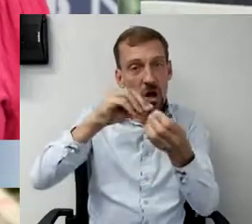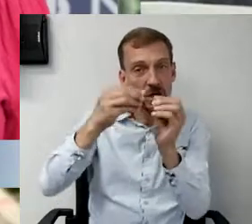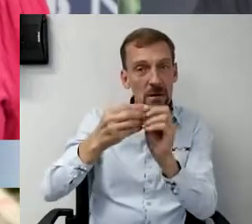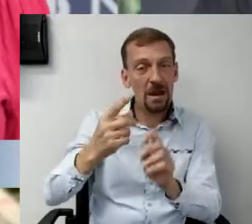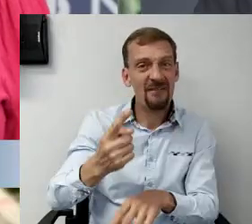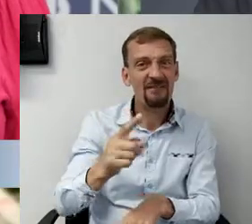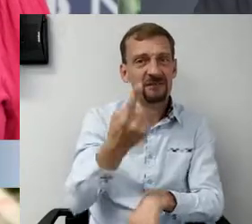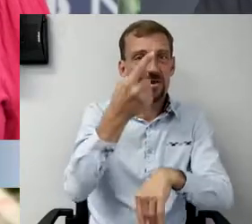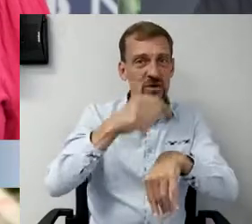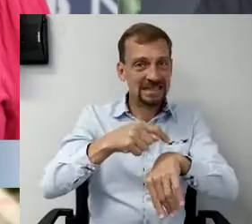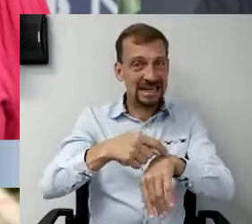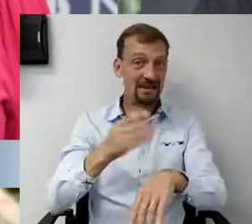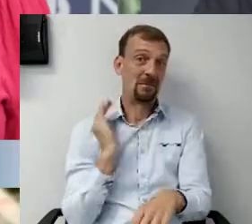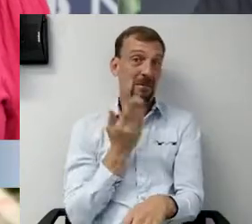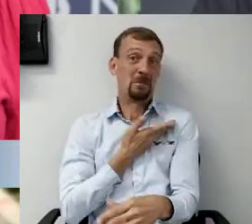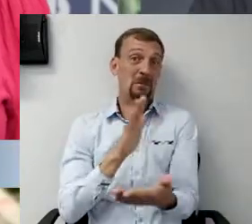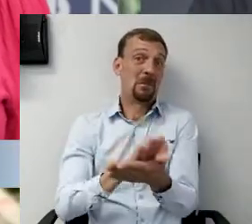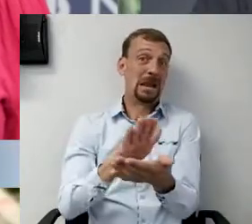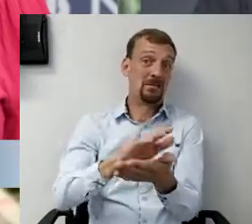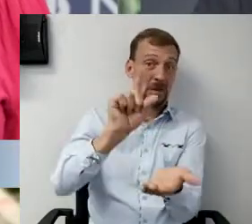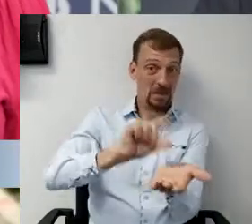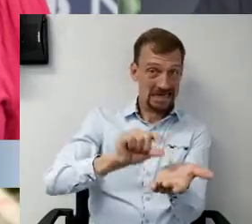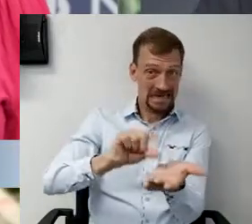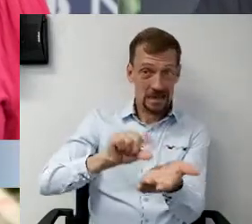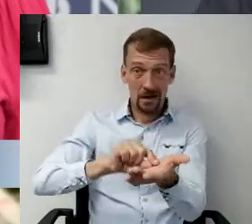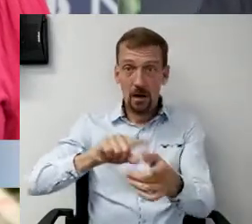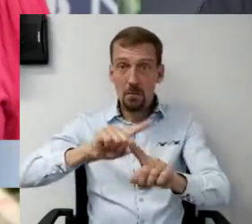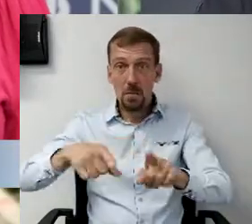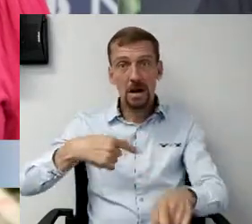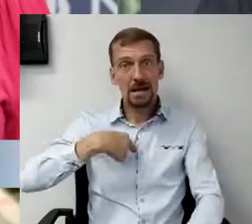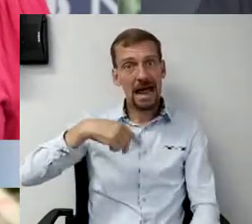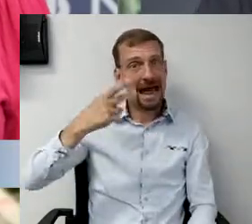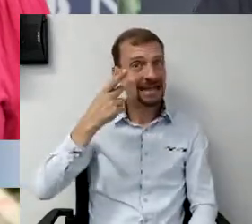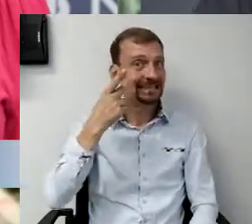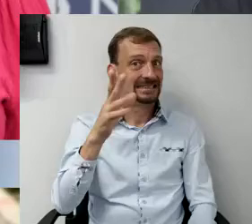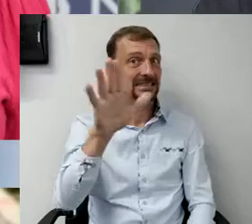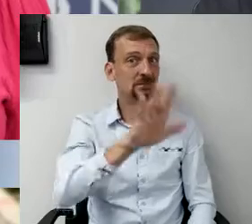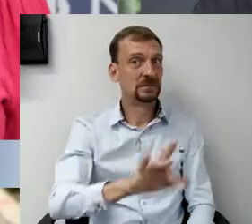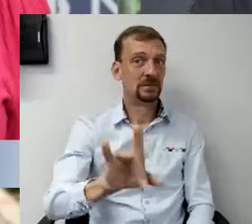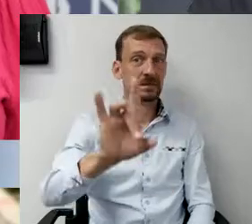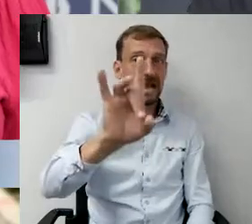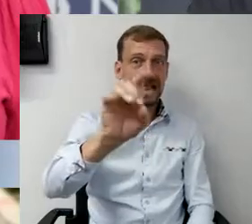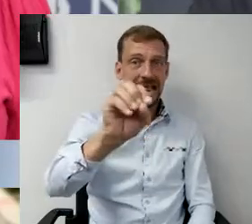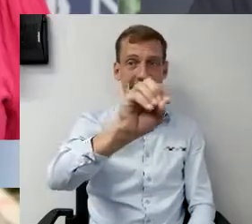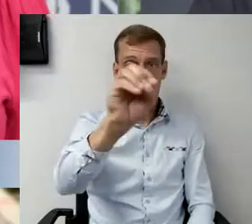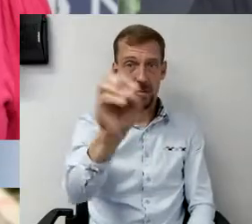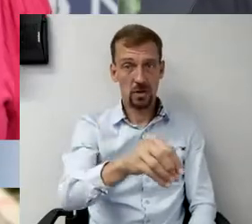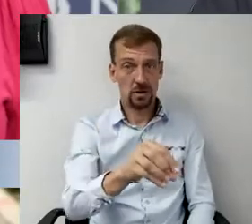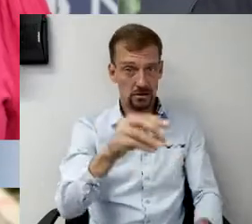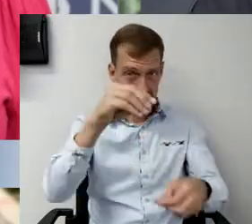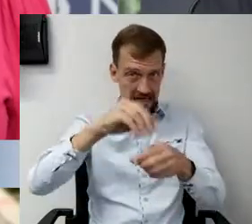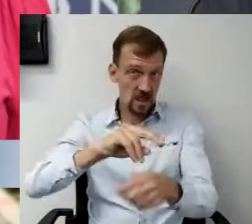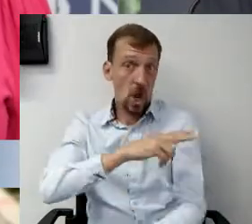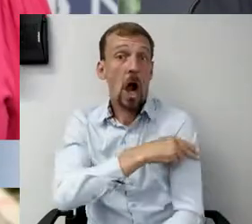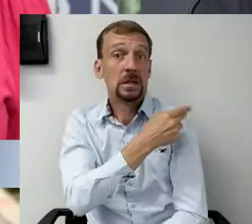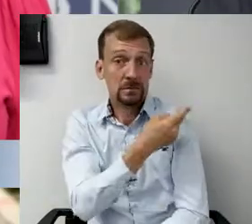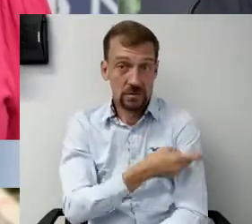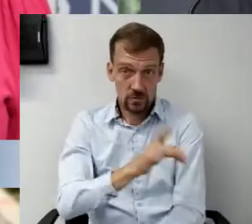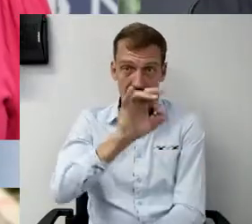time at one of my printouts here. But it looks like we're running about 80% occupancy overall as a